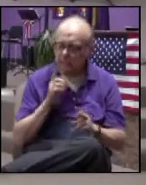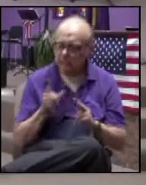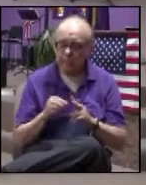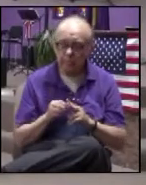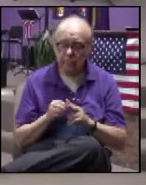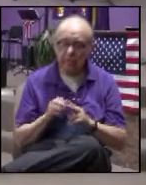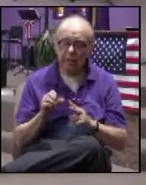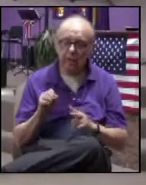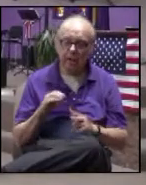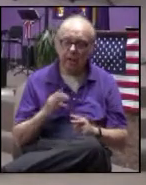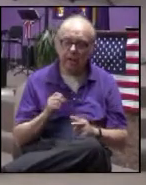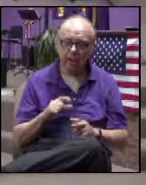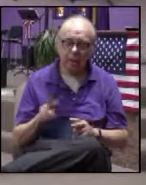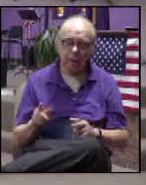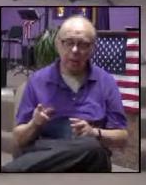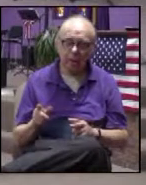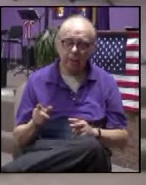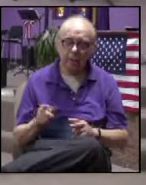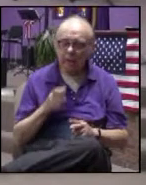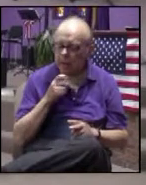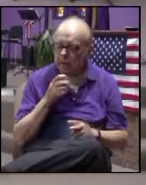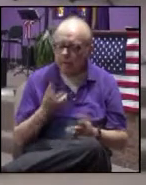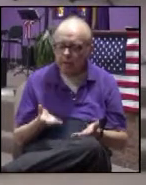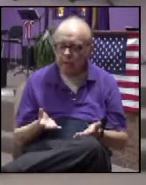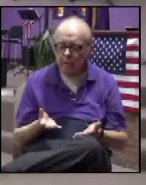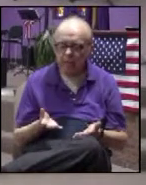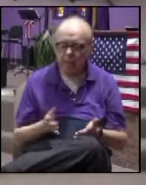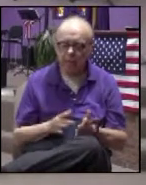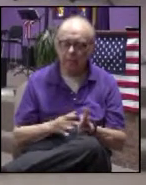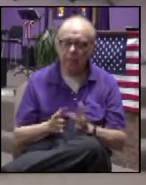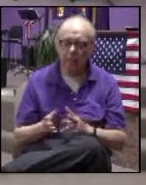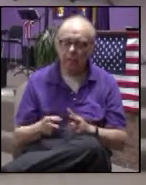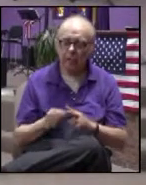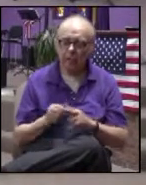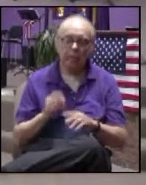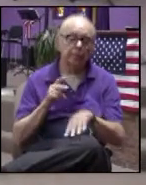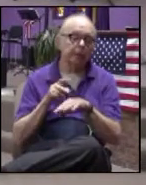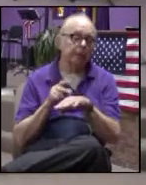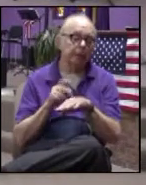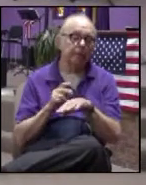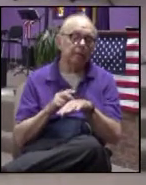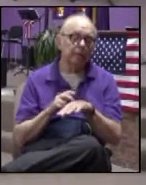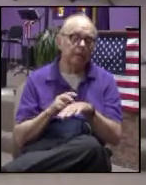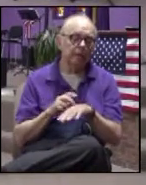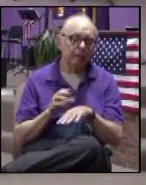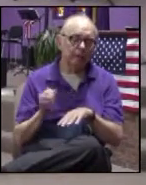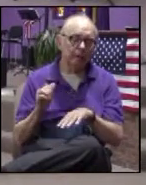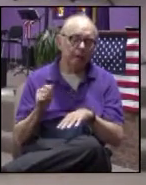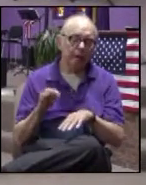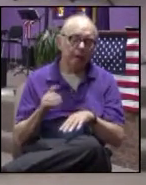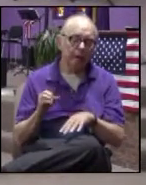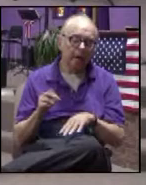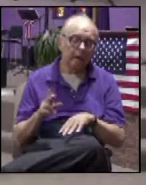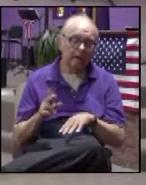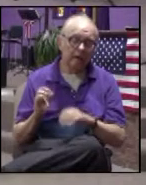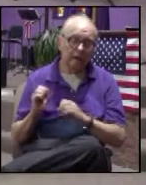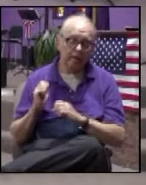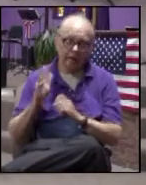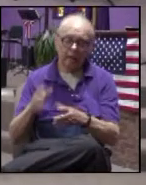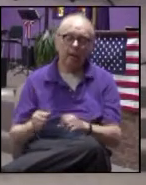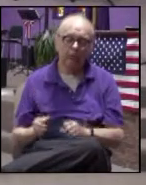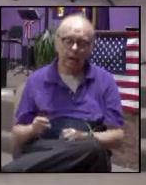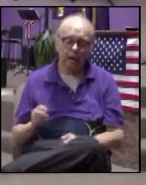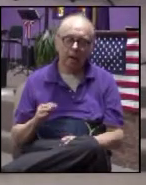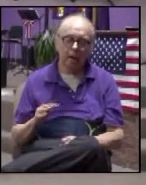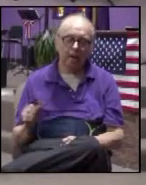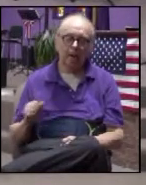scholarly. Look at what he chose. He chose Peter and Andrew, fishermen. James